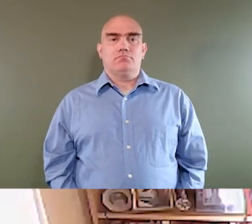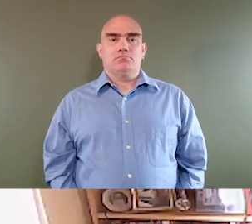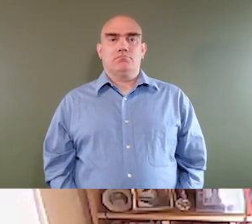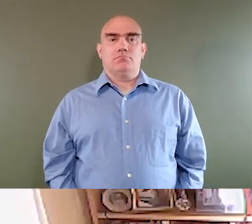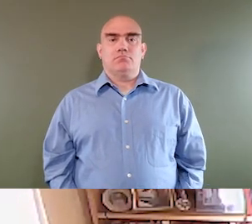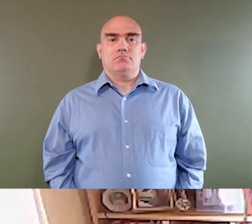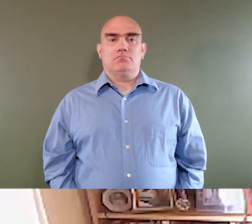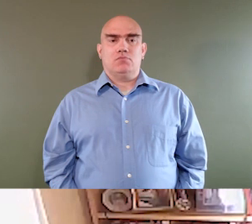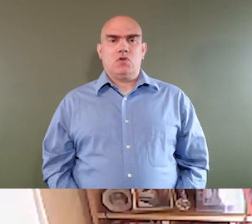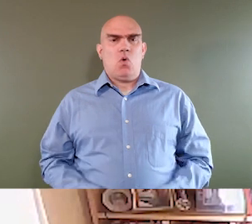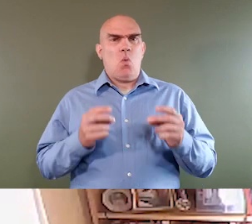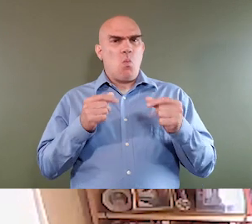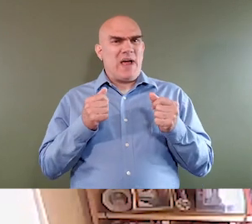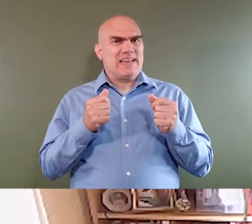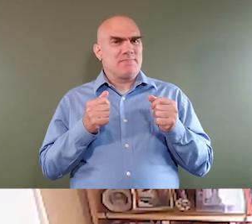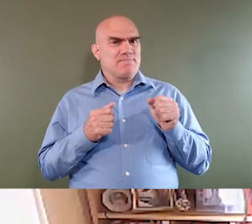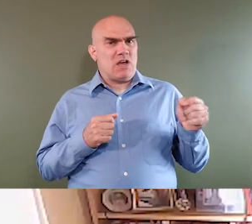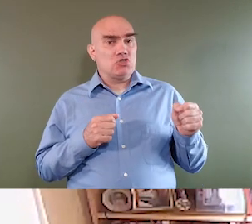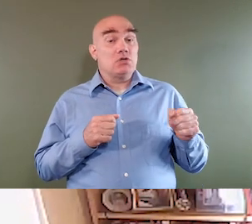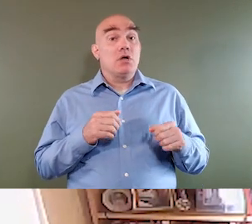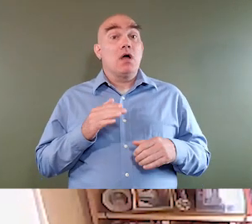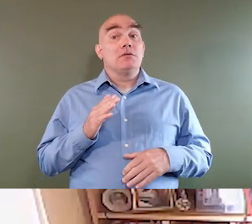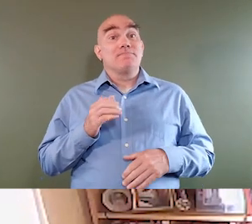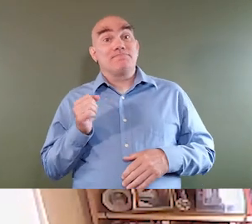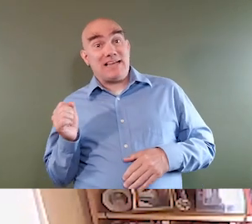Quick punch, slow to side bend.